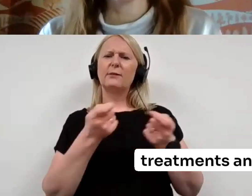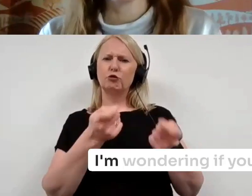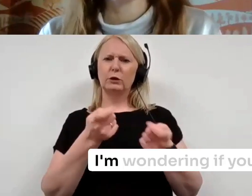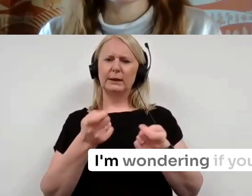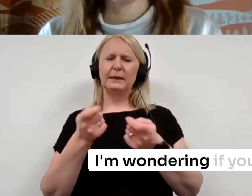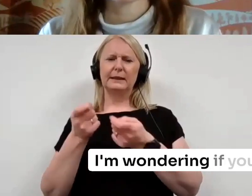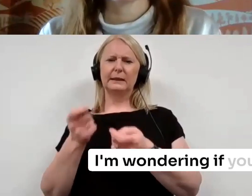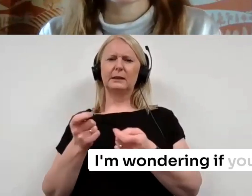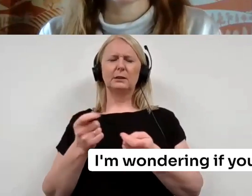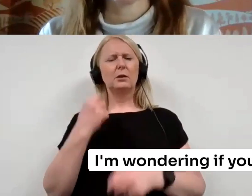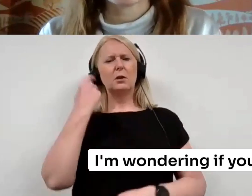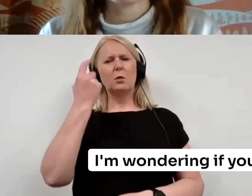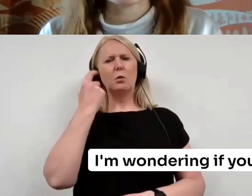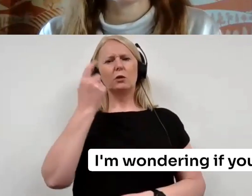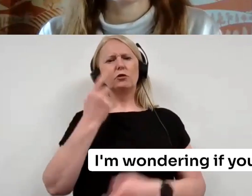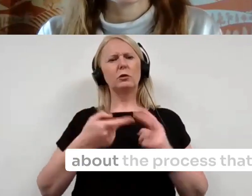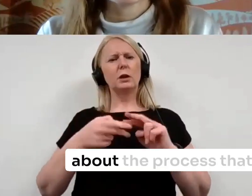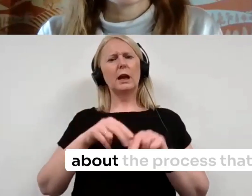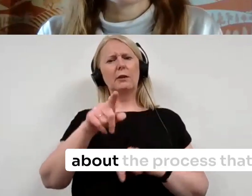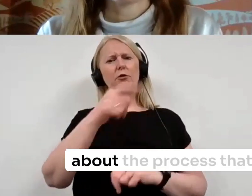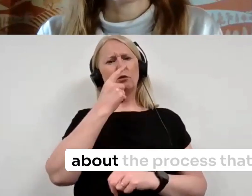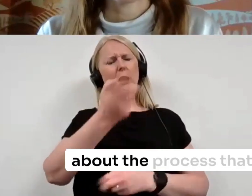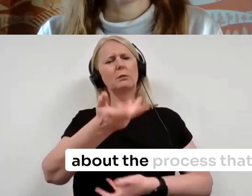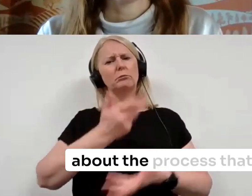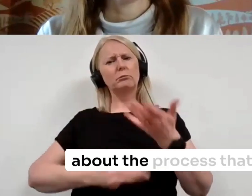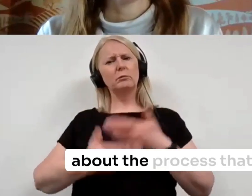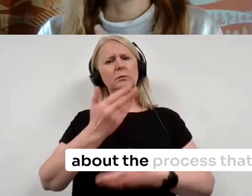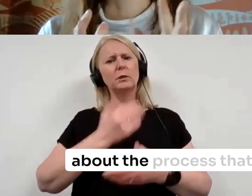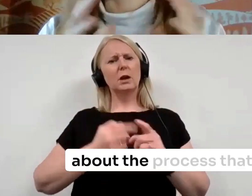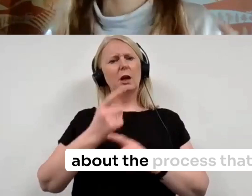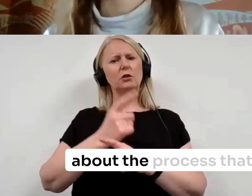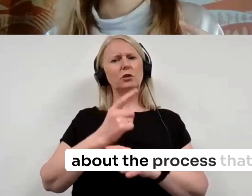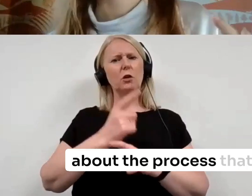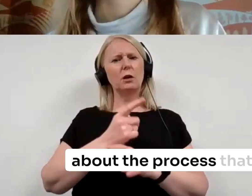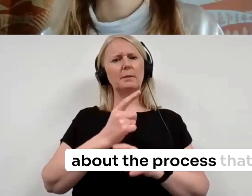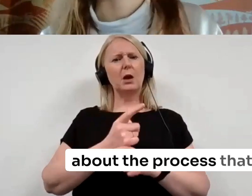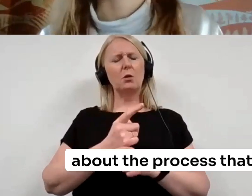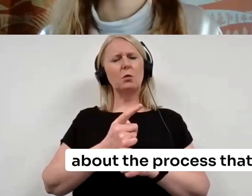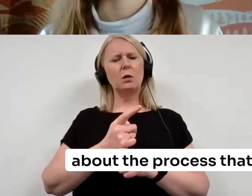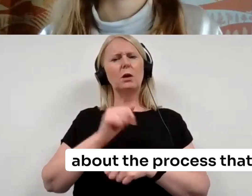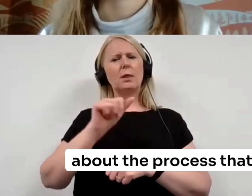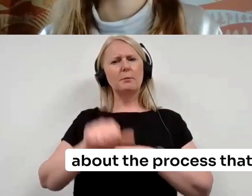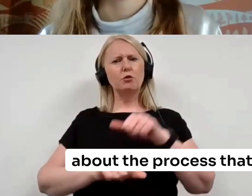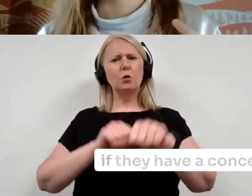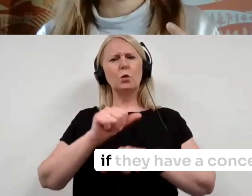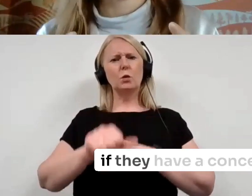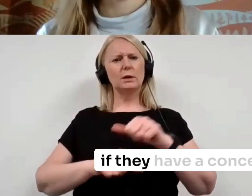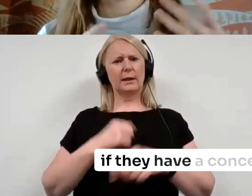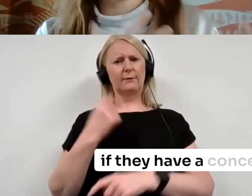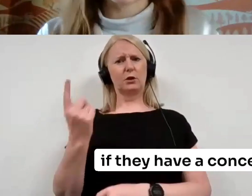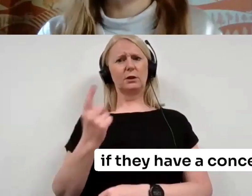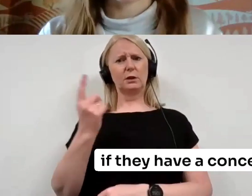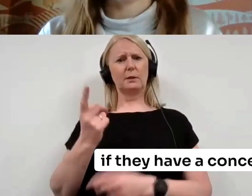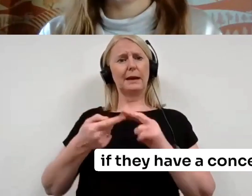But I'm wondering if you could speak a little bit about the process that someone might go through if they